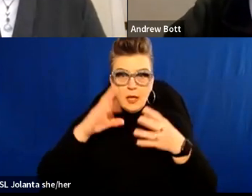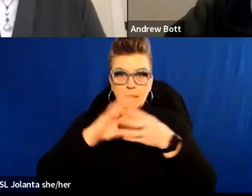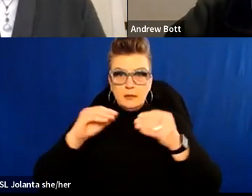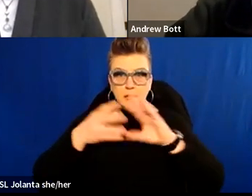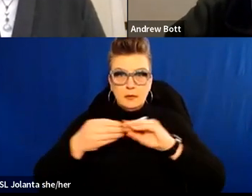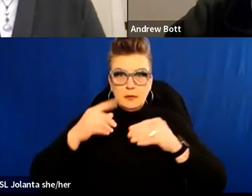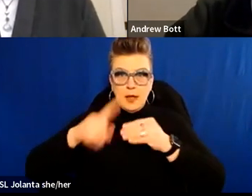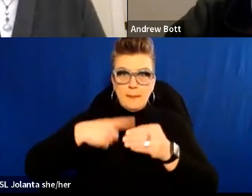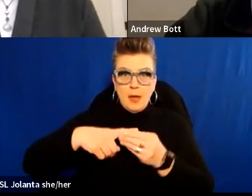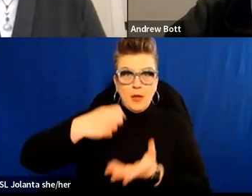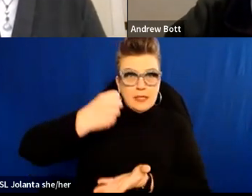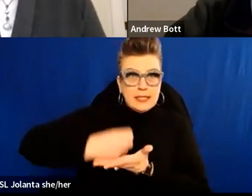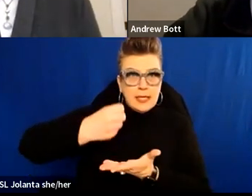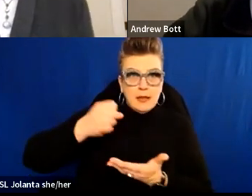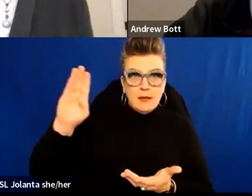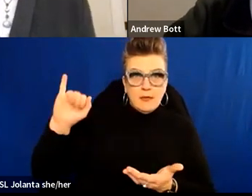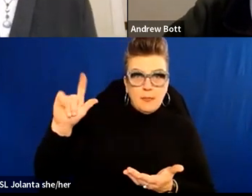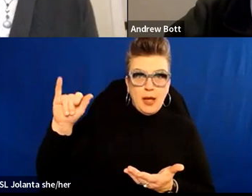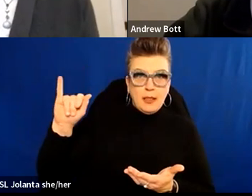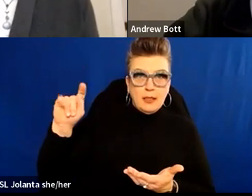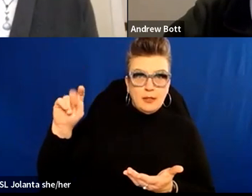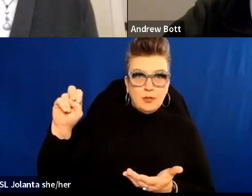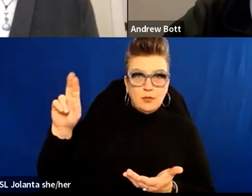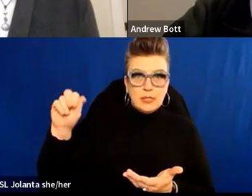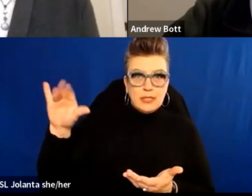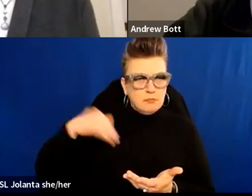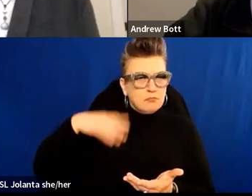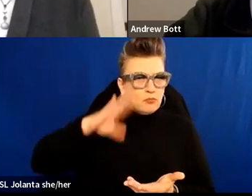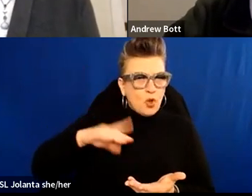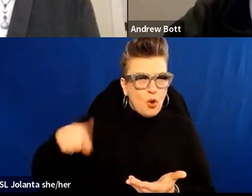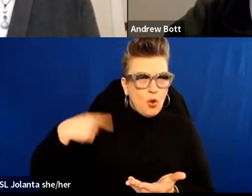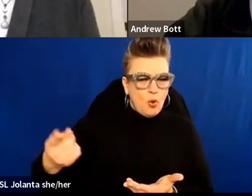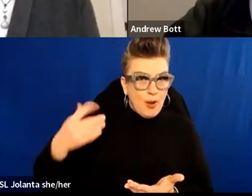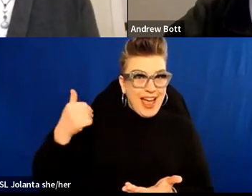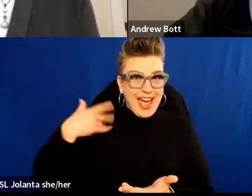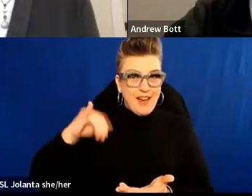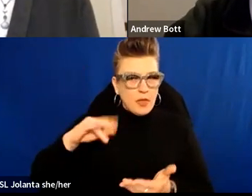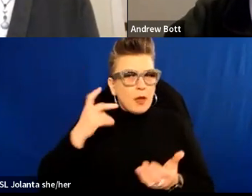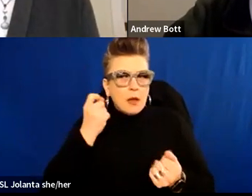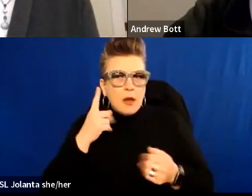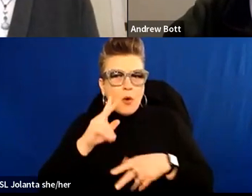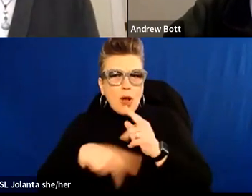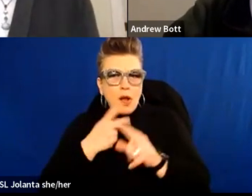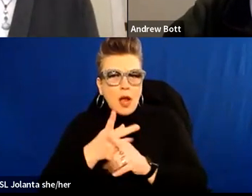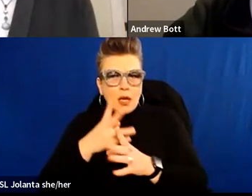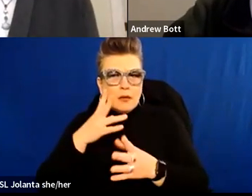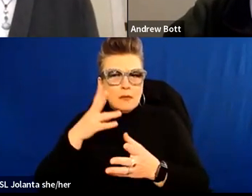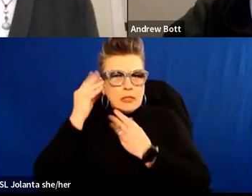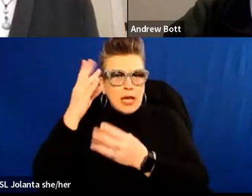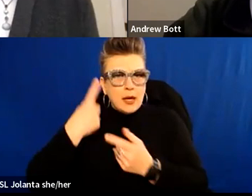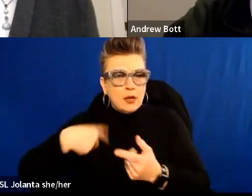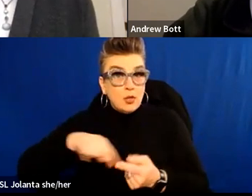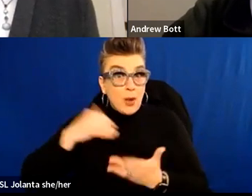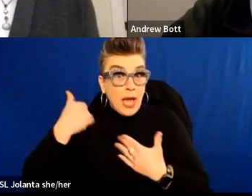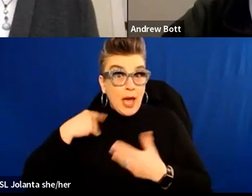biliteracy and i know that we've had that in the district for a while what what kind of data do we have about both how many